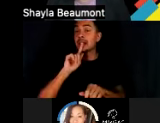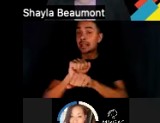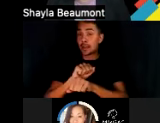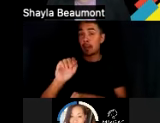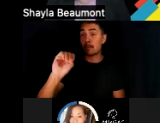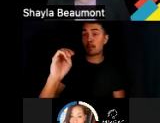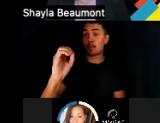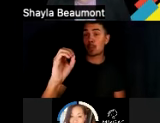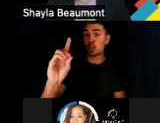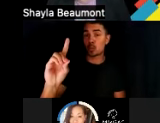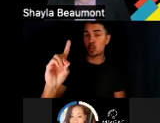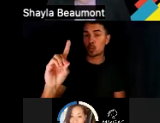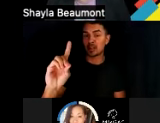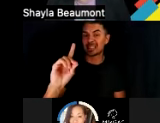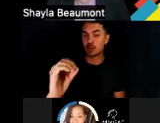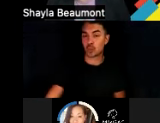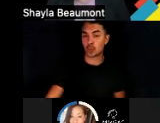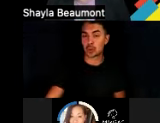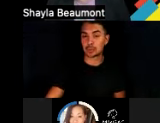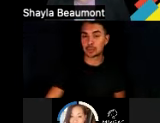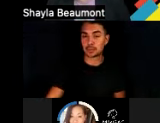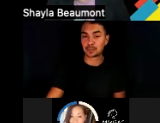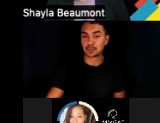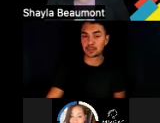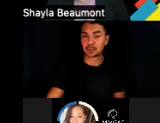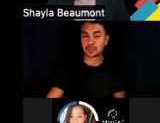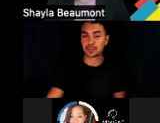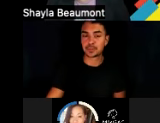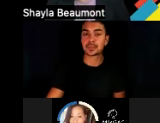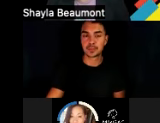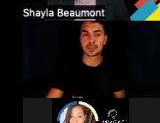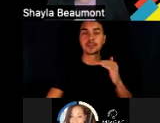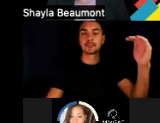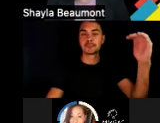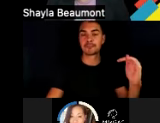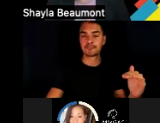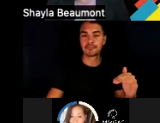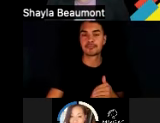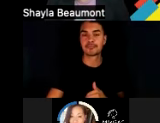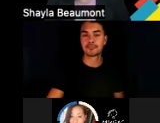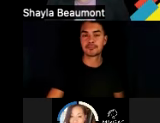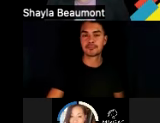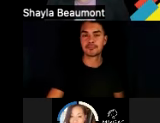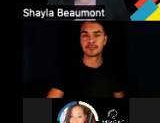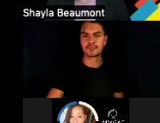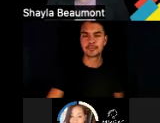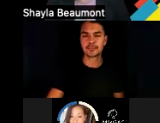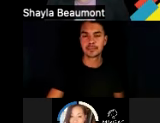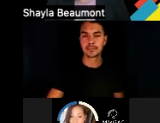So feelings of sadness, loss, anger, frustration that interfere with everyday life, lasting for weeks or longer. And